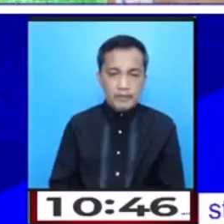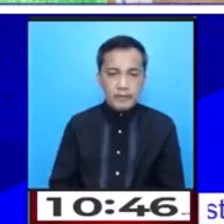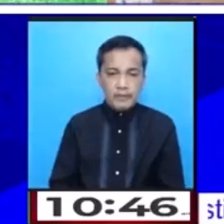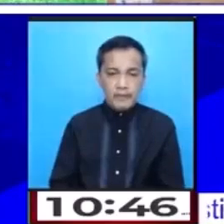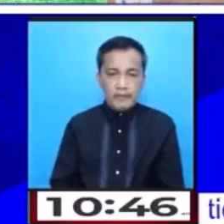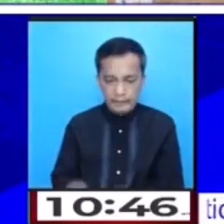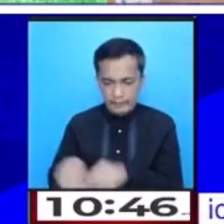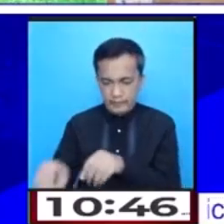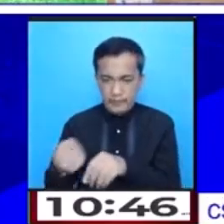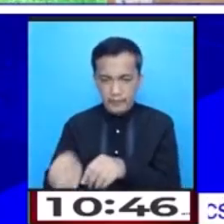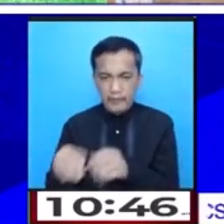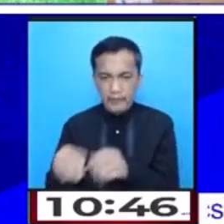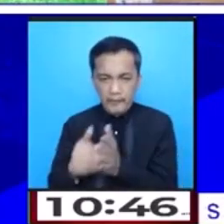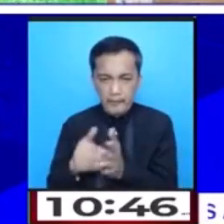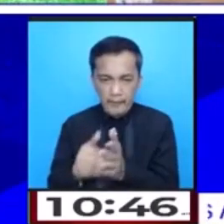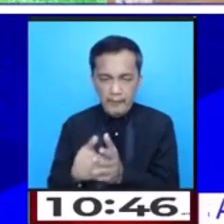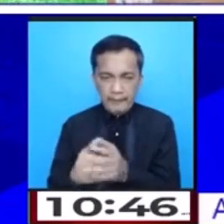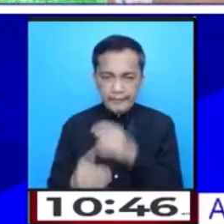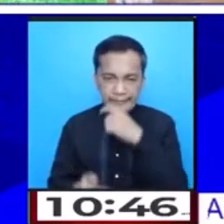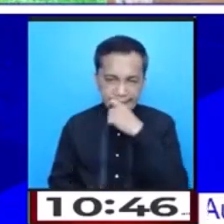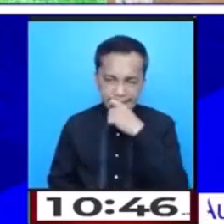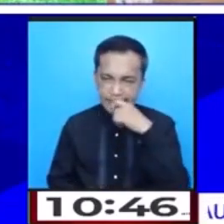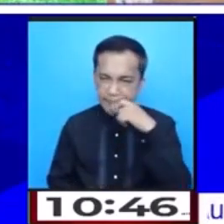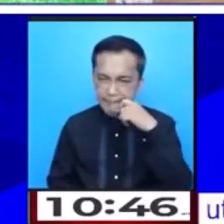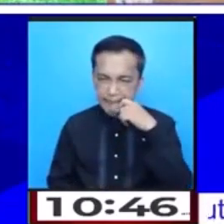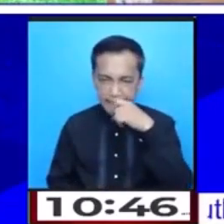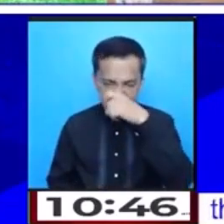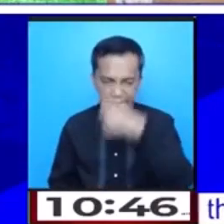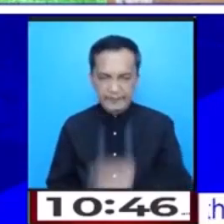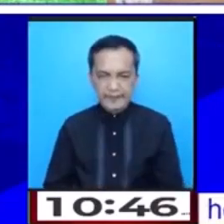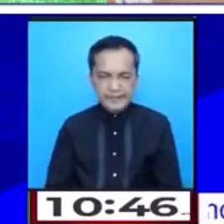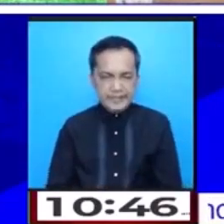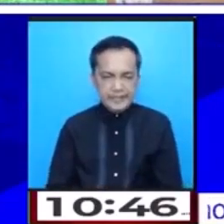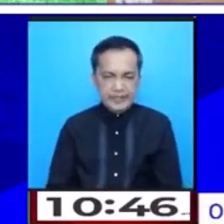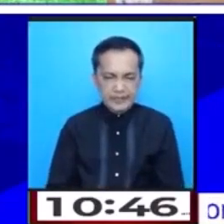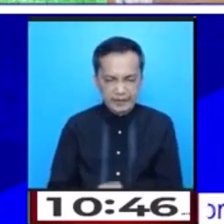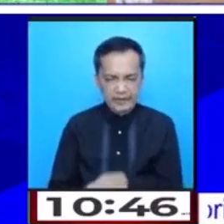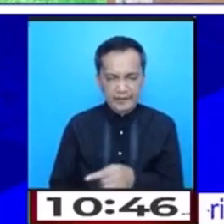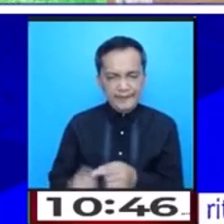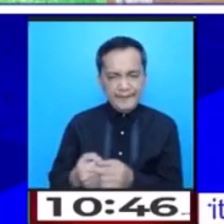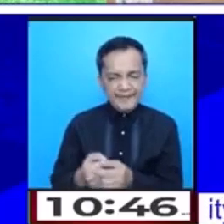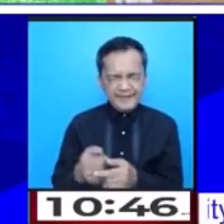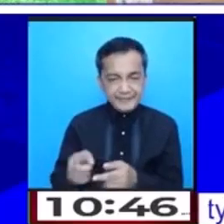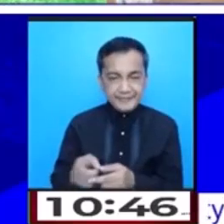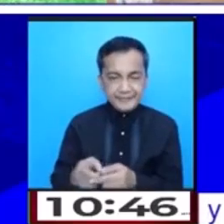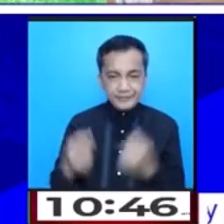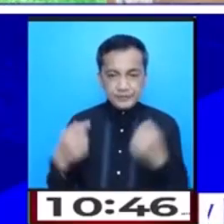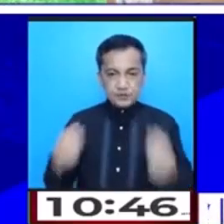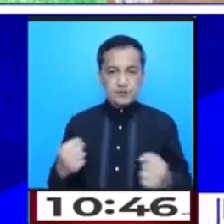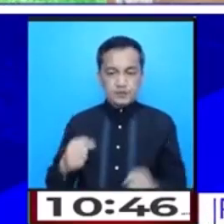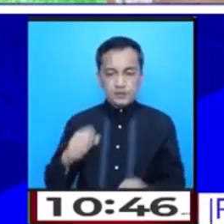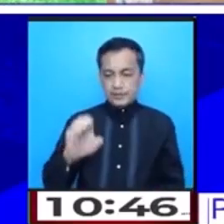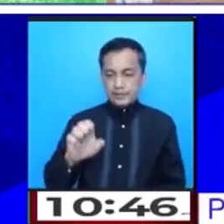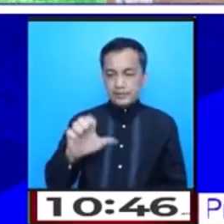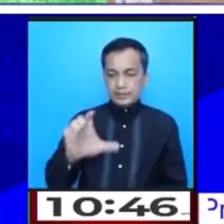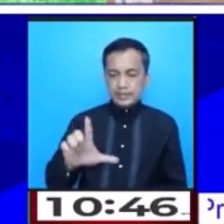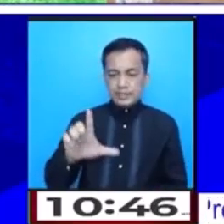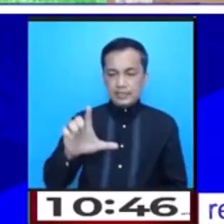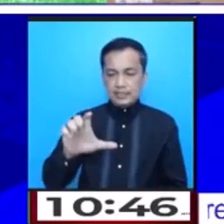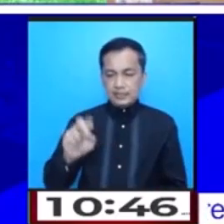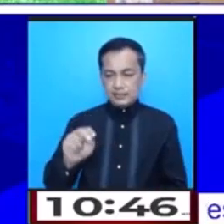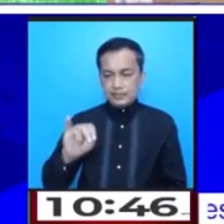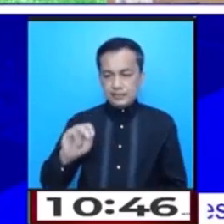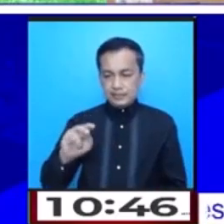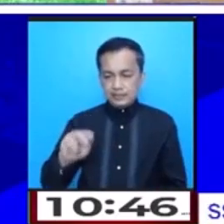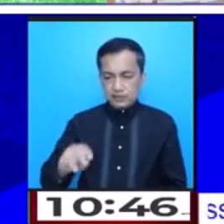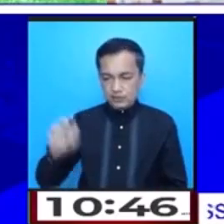to droughts. For example, during these strong El Nino years, rice production could decrease